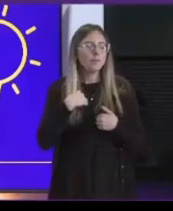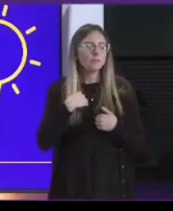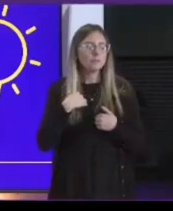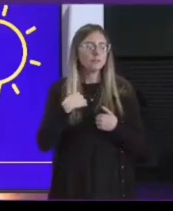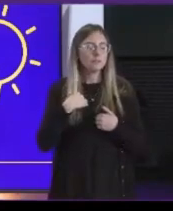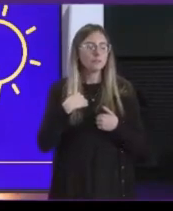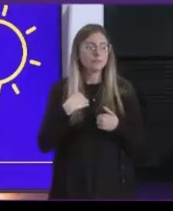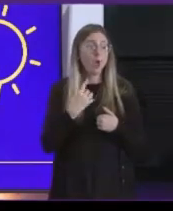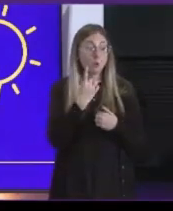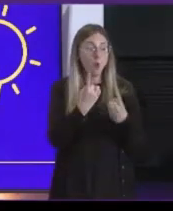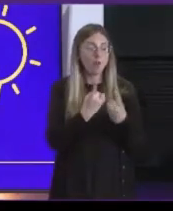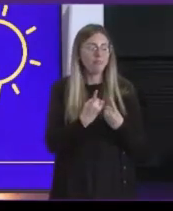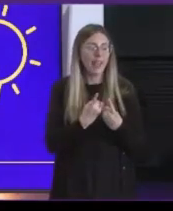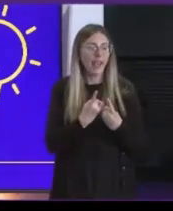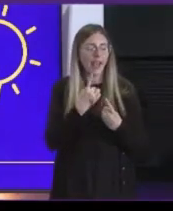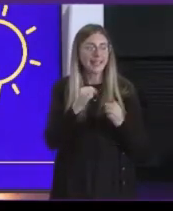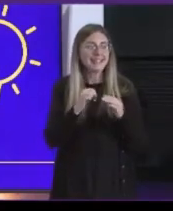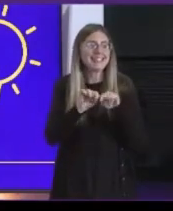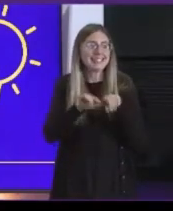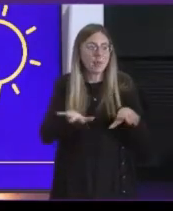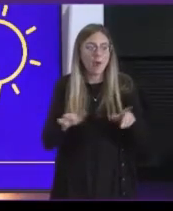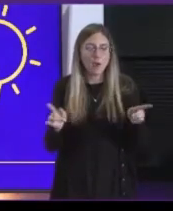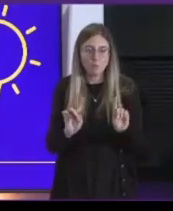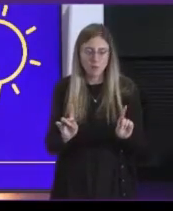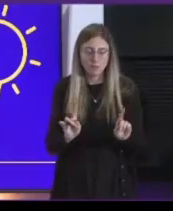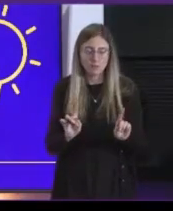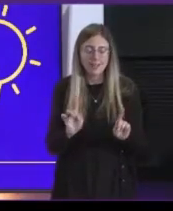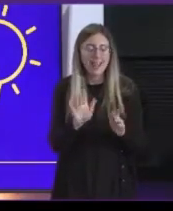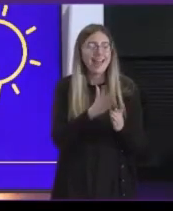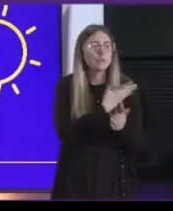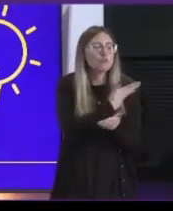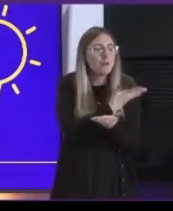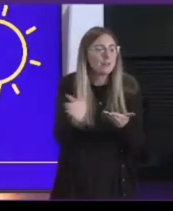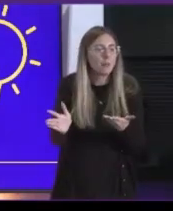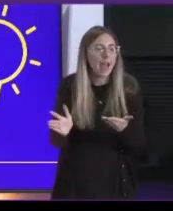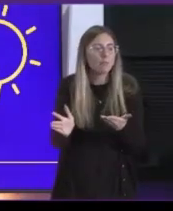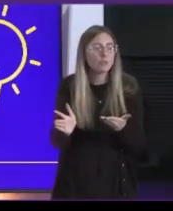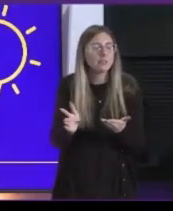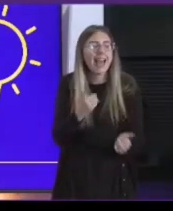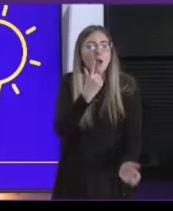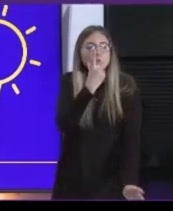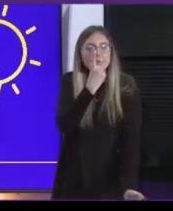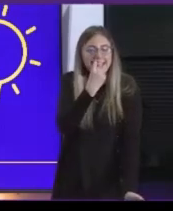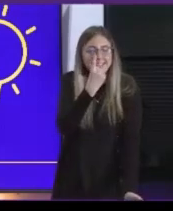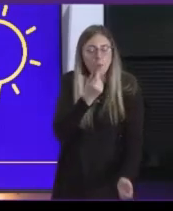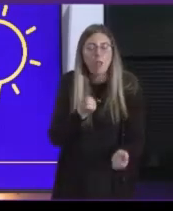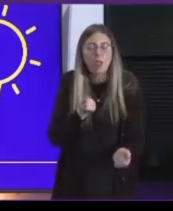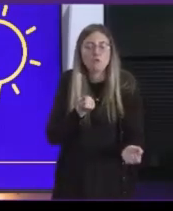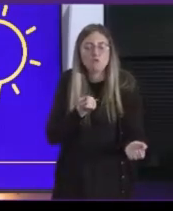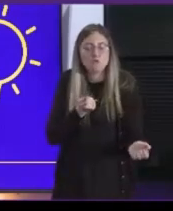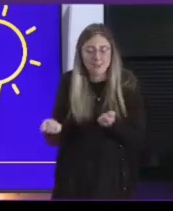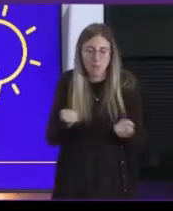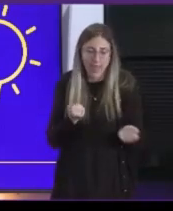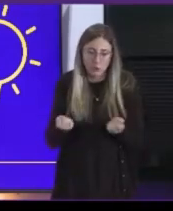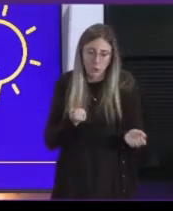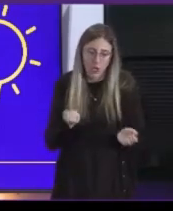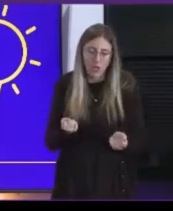will have one thing in common, I think, and that is to have transparent and predictable regulation that everybody